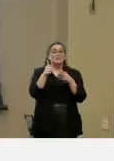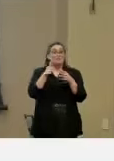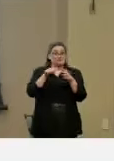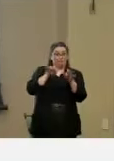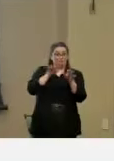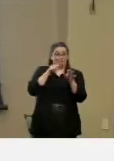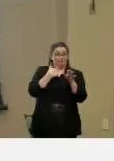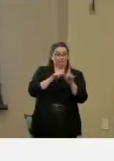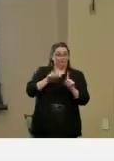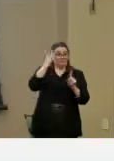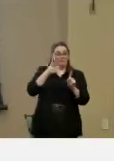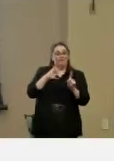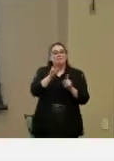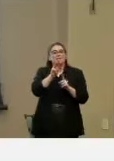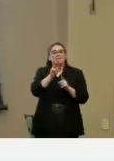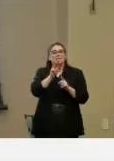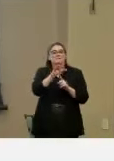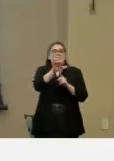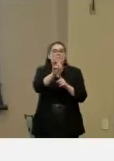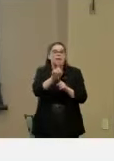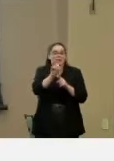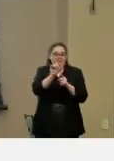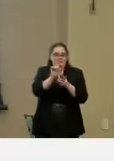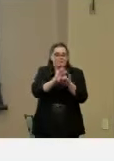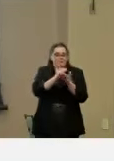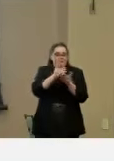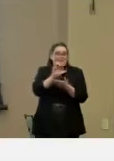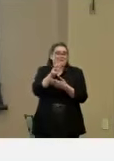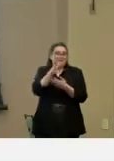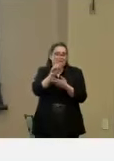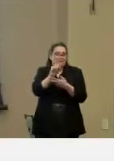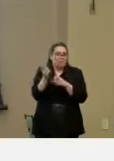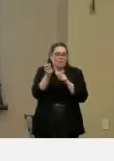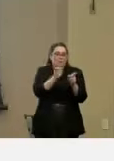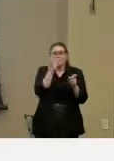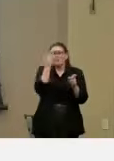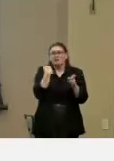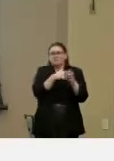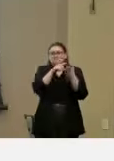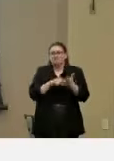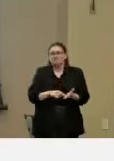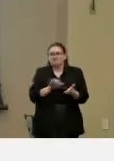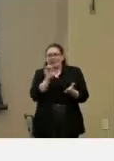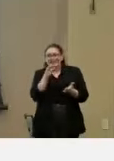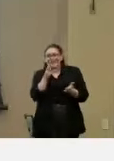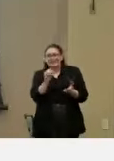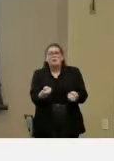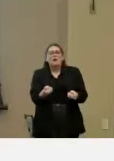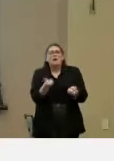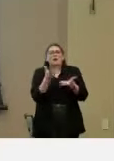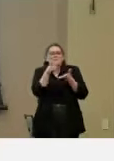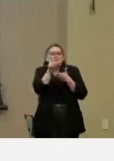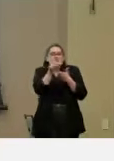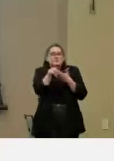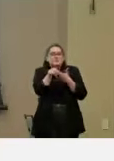a lower dose. It's a milder dose of chemotherapy, because we're also trying to investigate how much chemotherapy is actually necessary